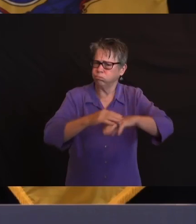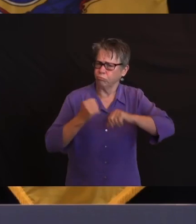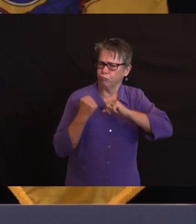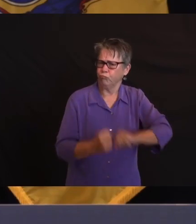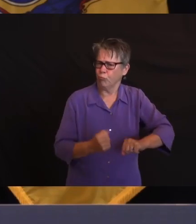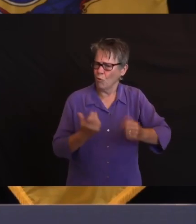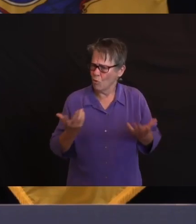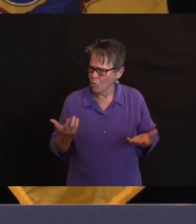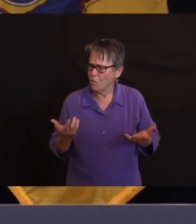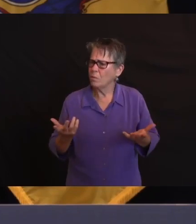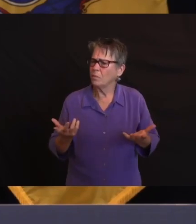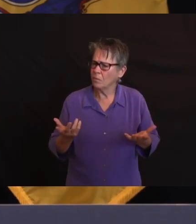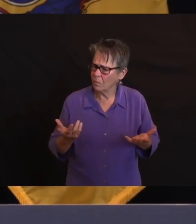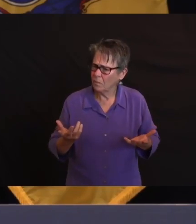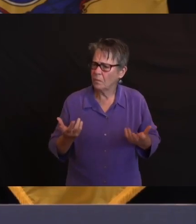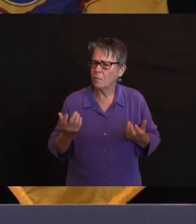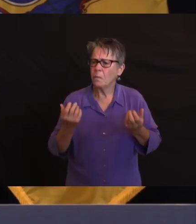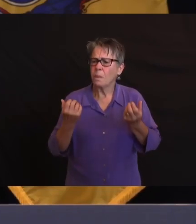advance notice.